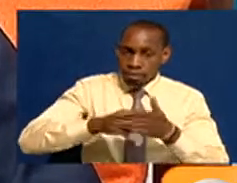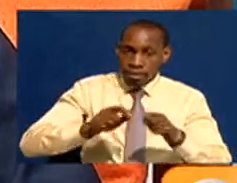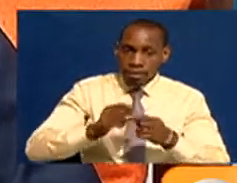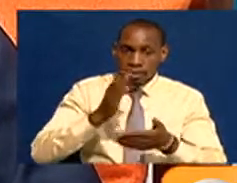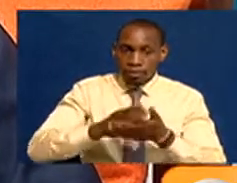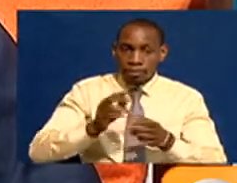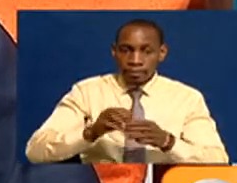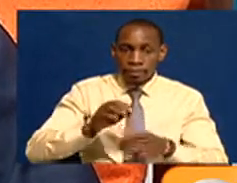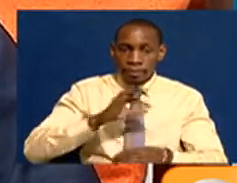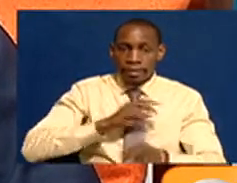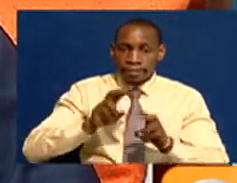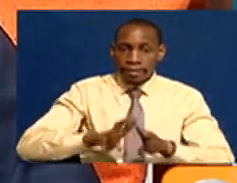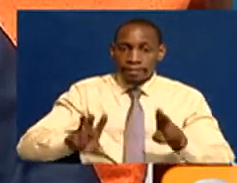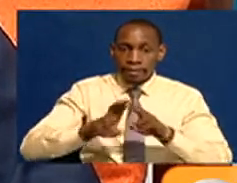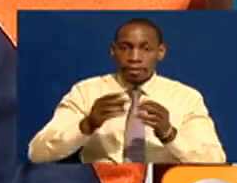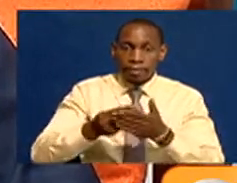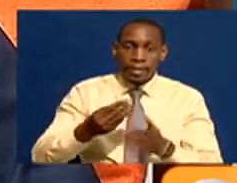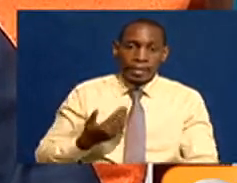value for money.